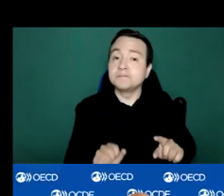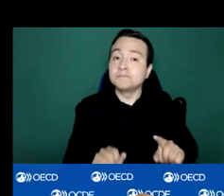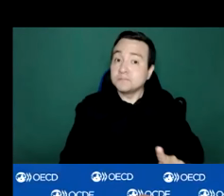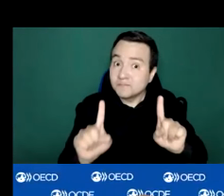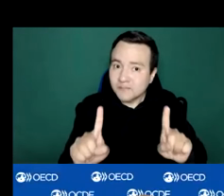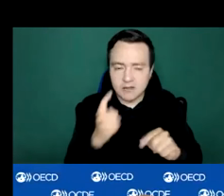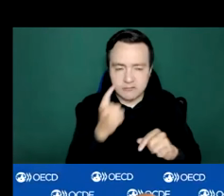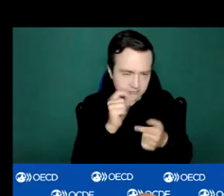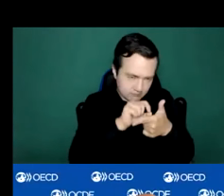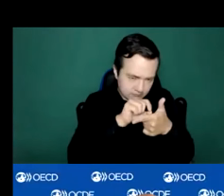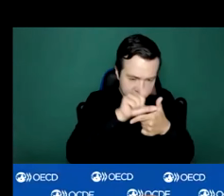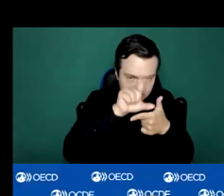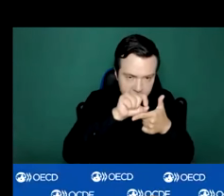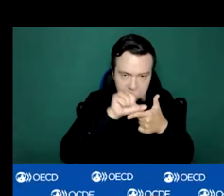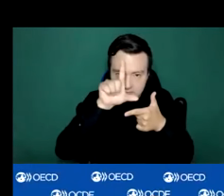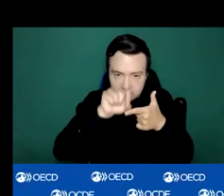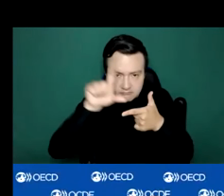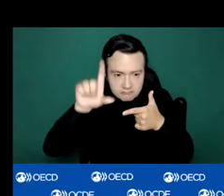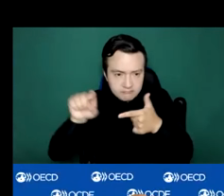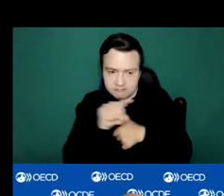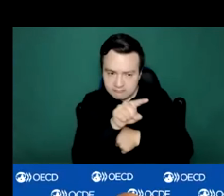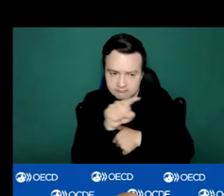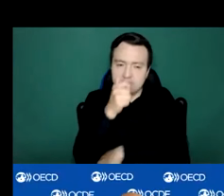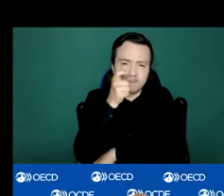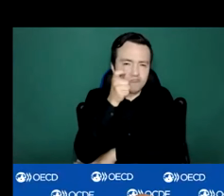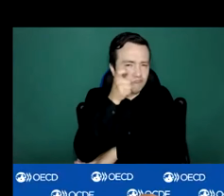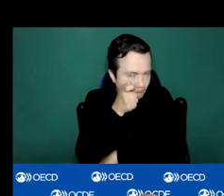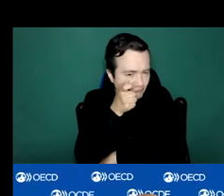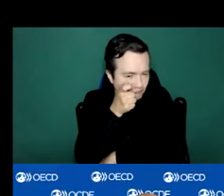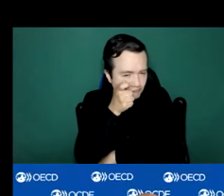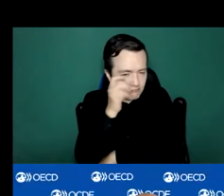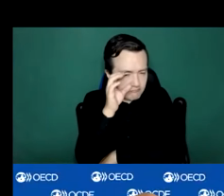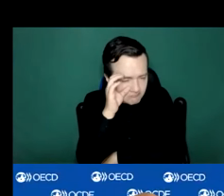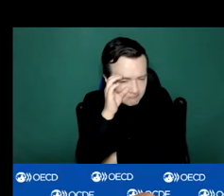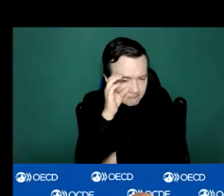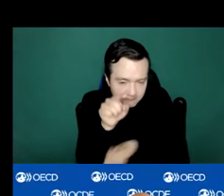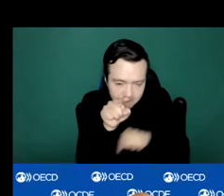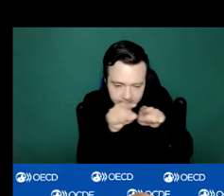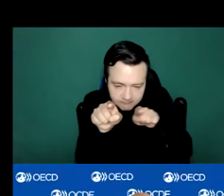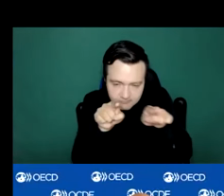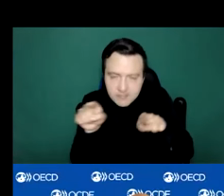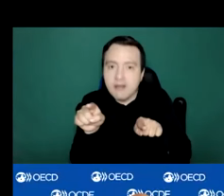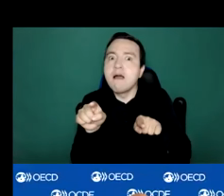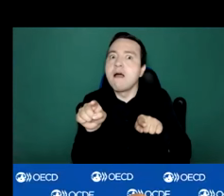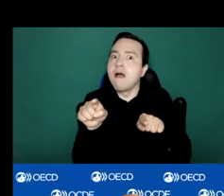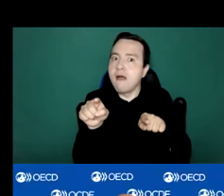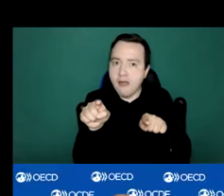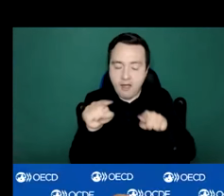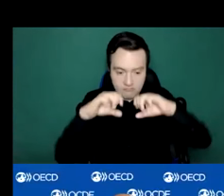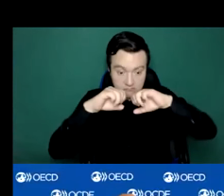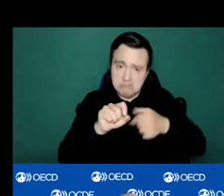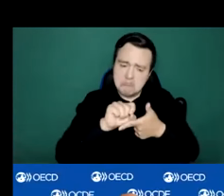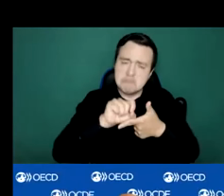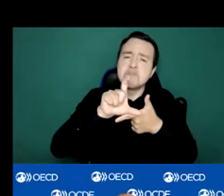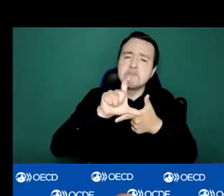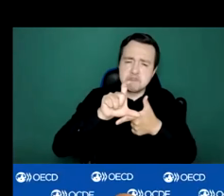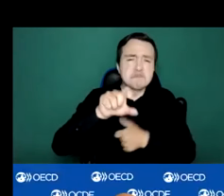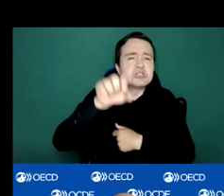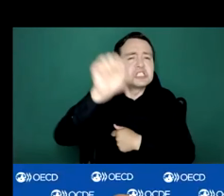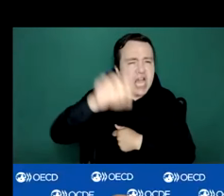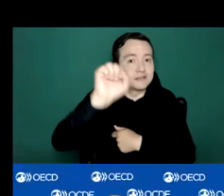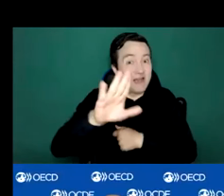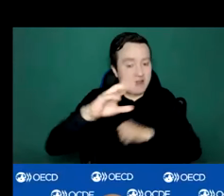education in Latin America and the Caribbean, which is a proxy for income. So you see it goes from 44%